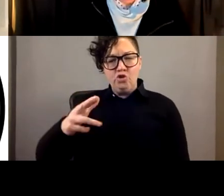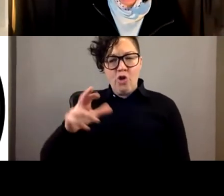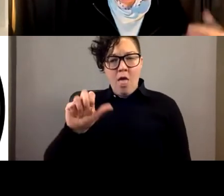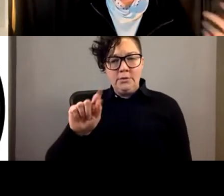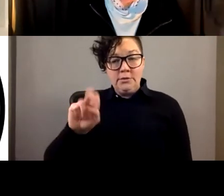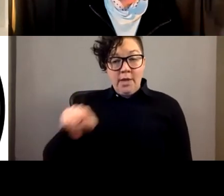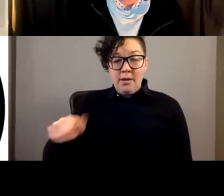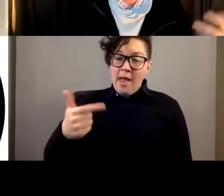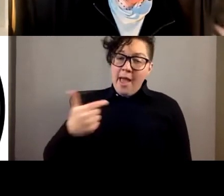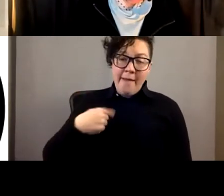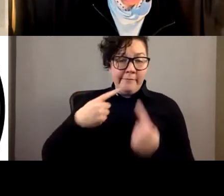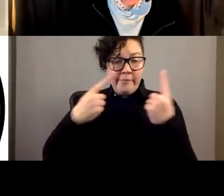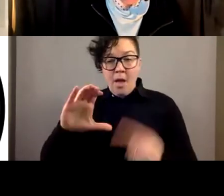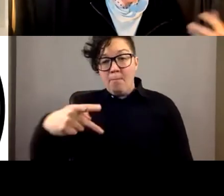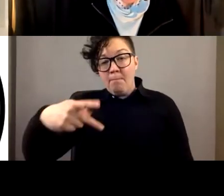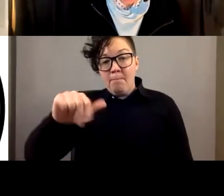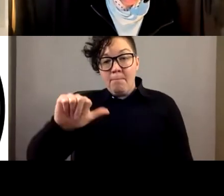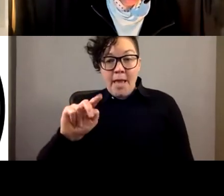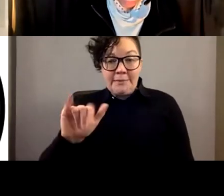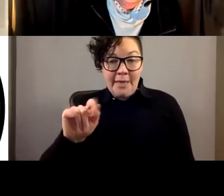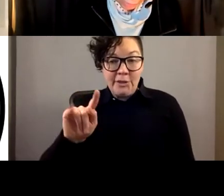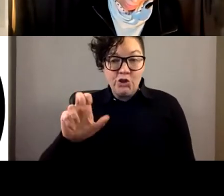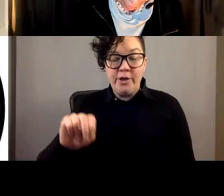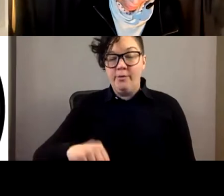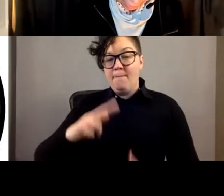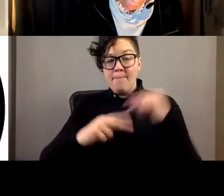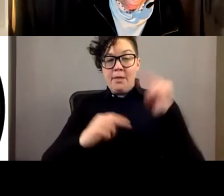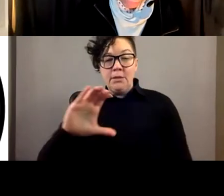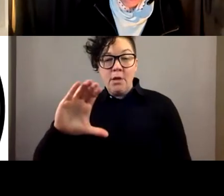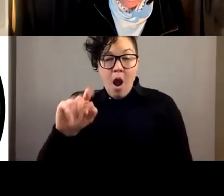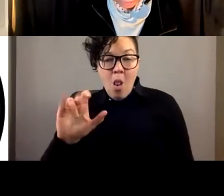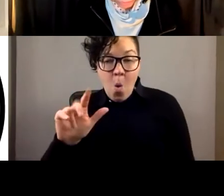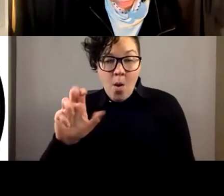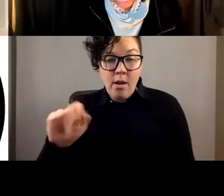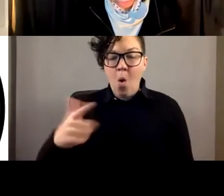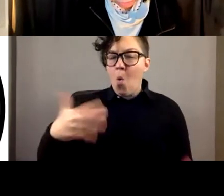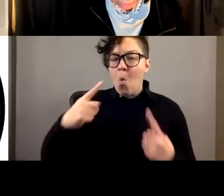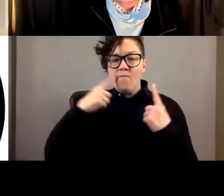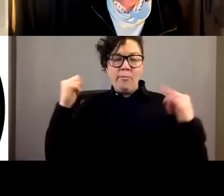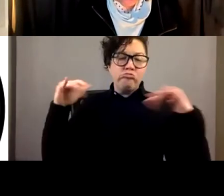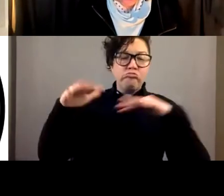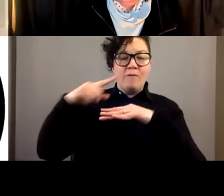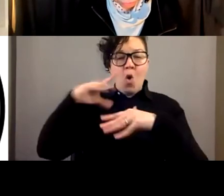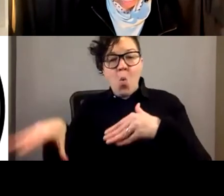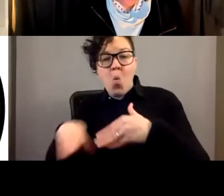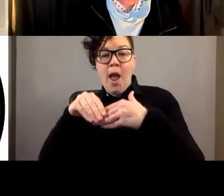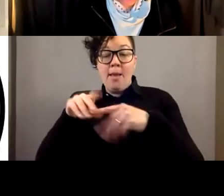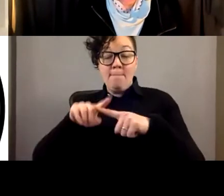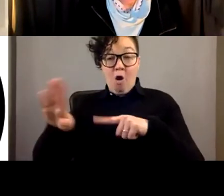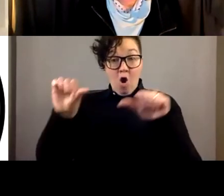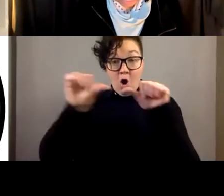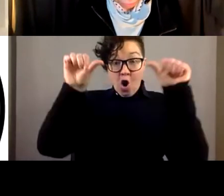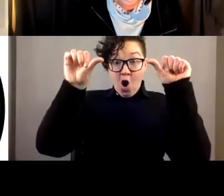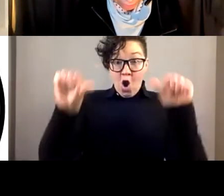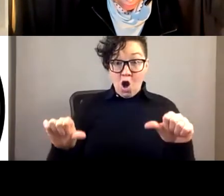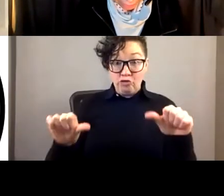preserved plantations, colonial buildings, tourism, destination weddings. But its architectural charm rests on the extraordinary wealth